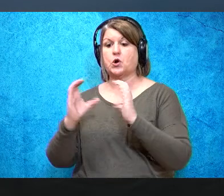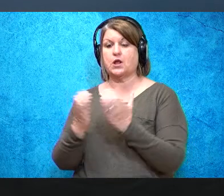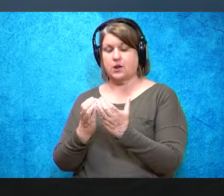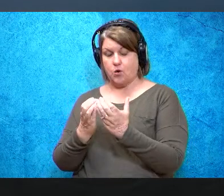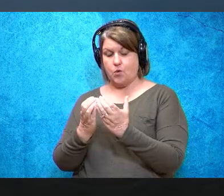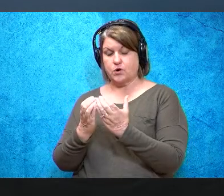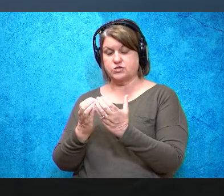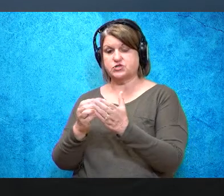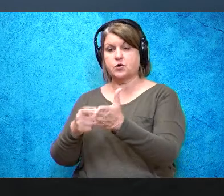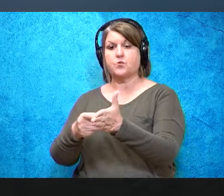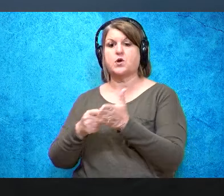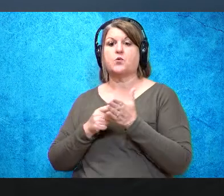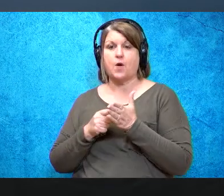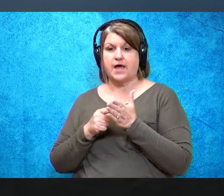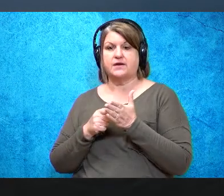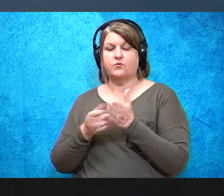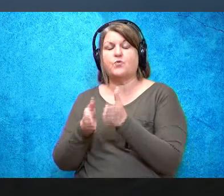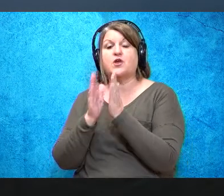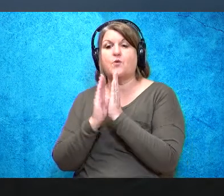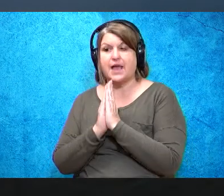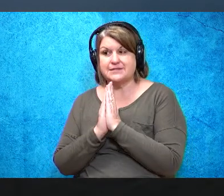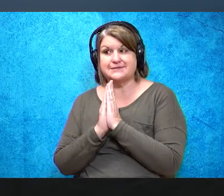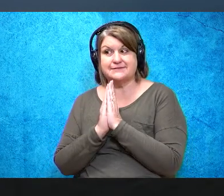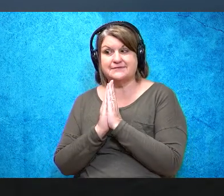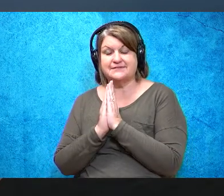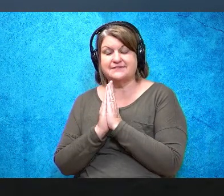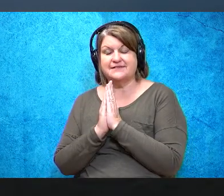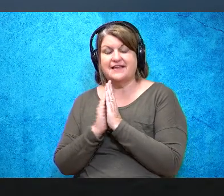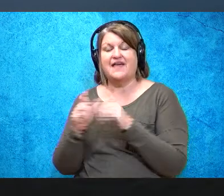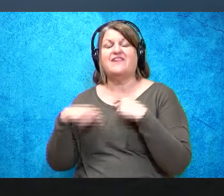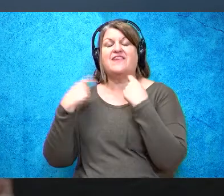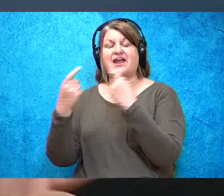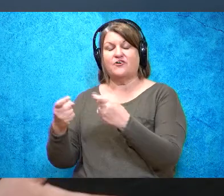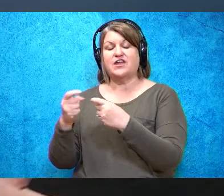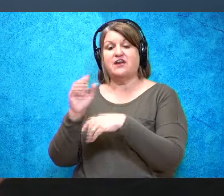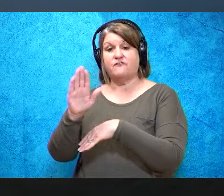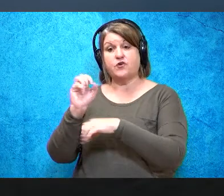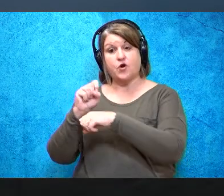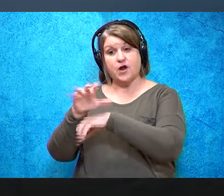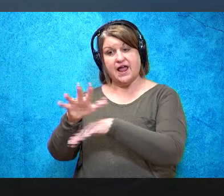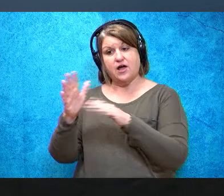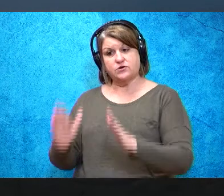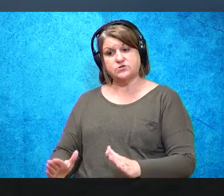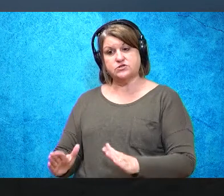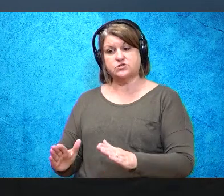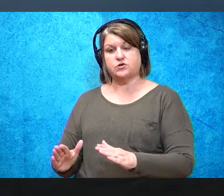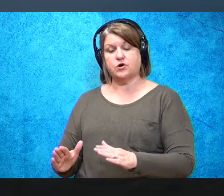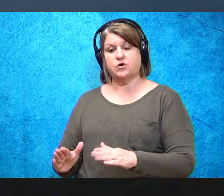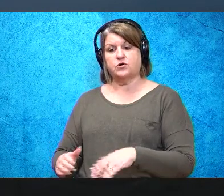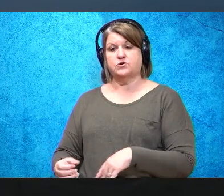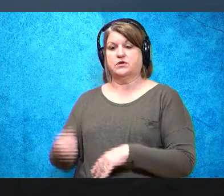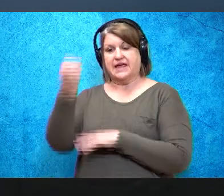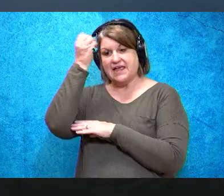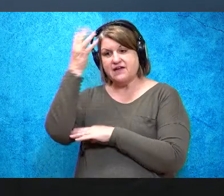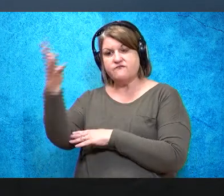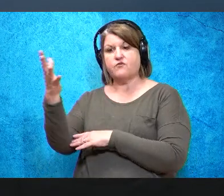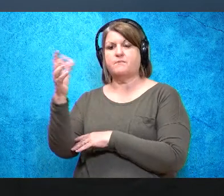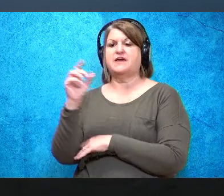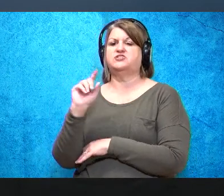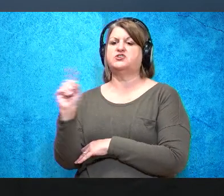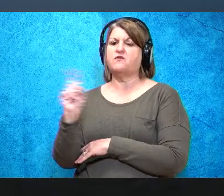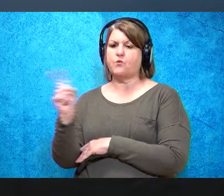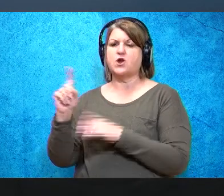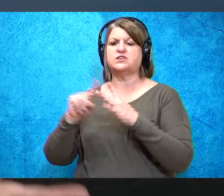your counselors a baseline or an idea to start with so that we can begin to build your